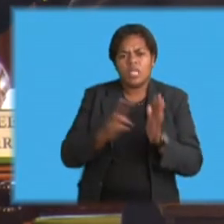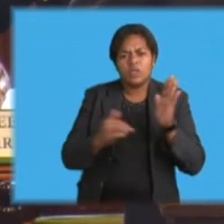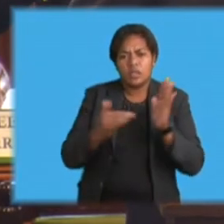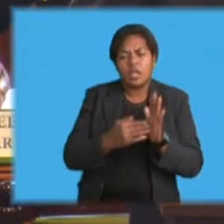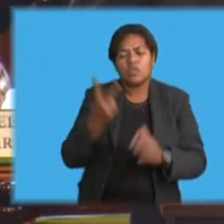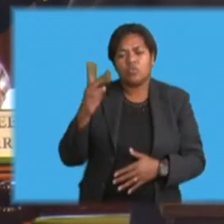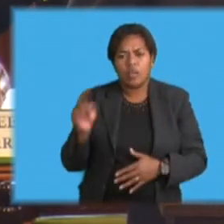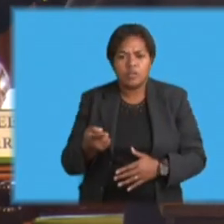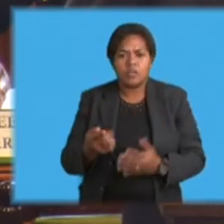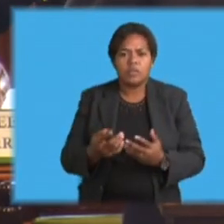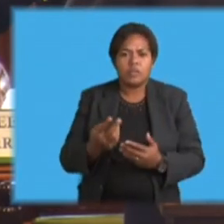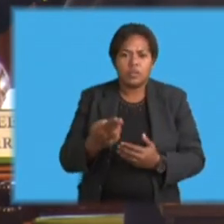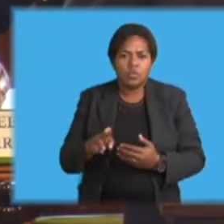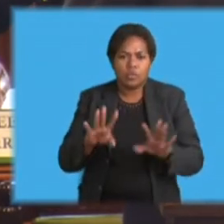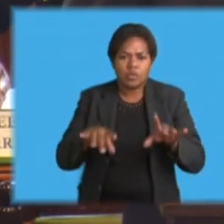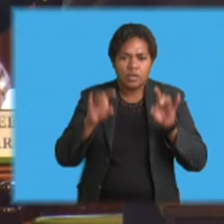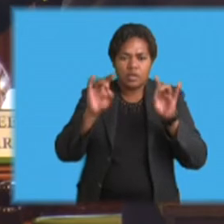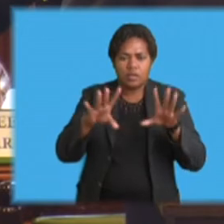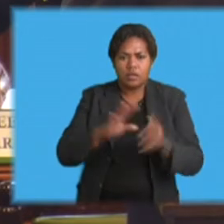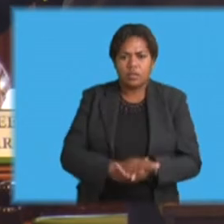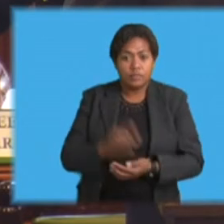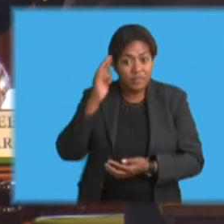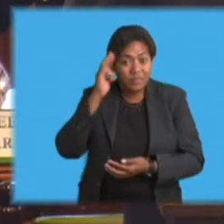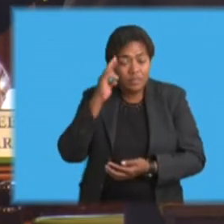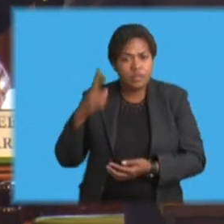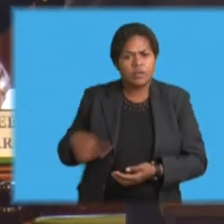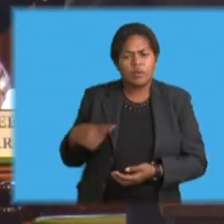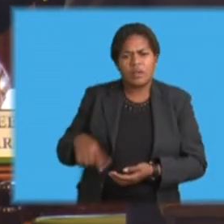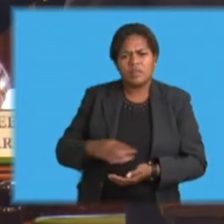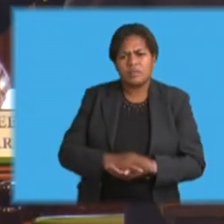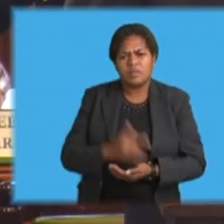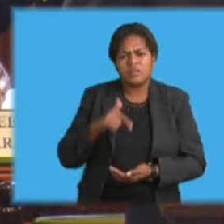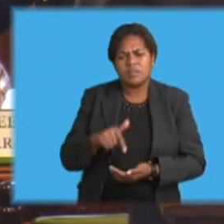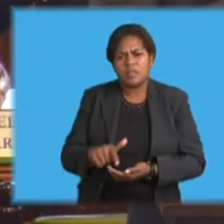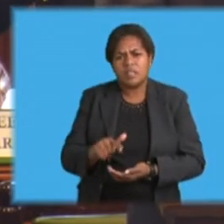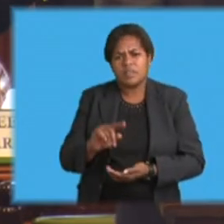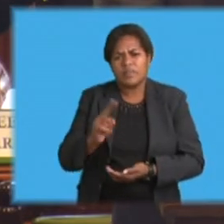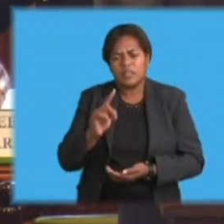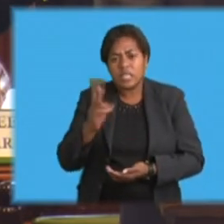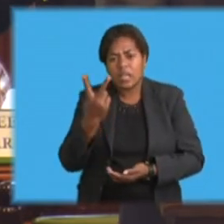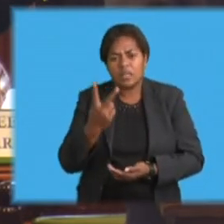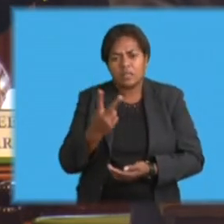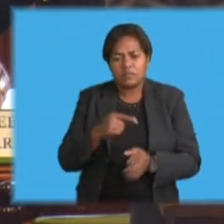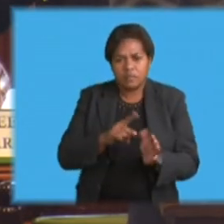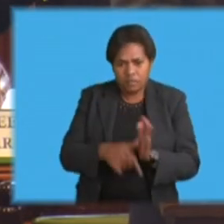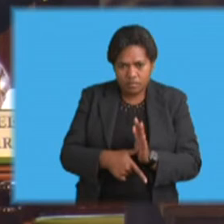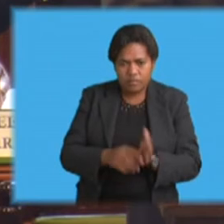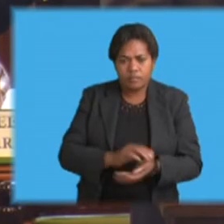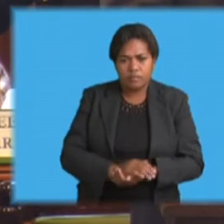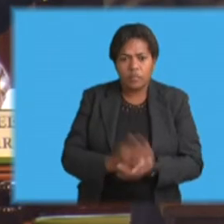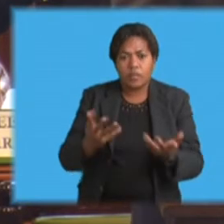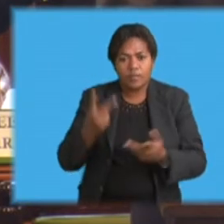Australia. One of the reasons that they have such numbers, because they got into the game early, and secondly, because they have liaison officers on the ground who visit